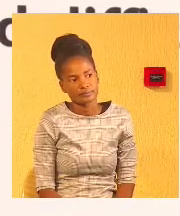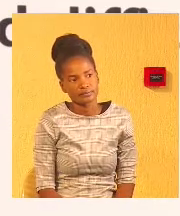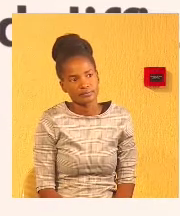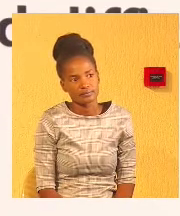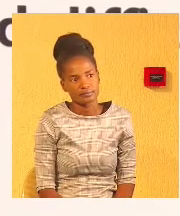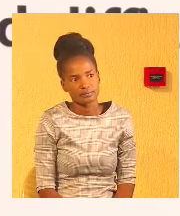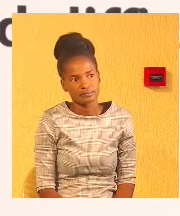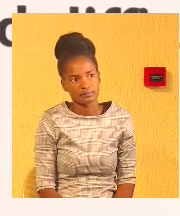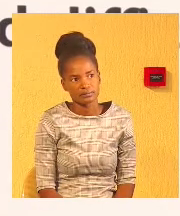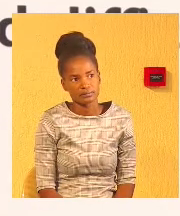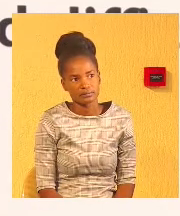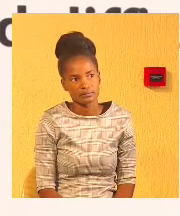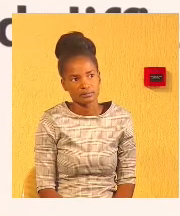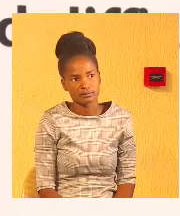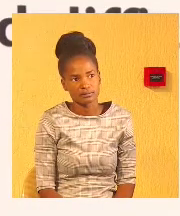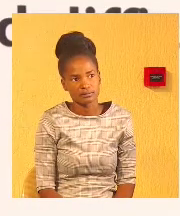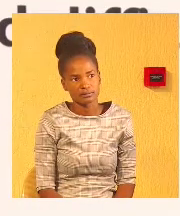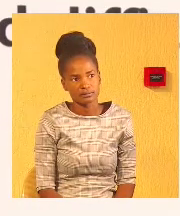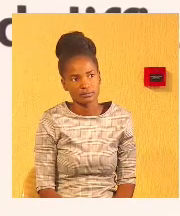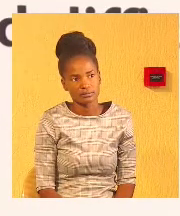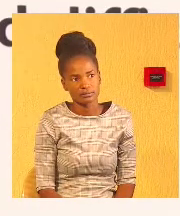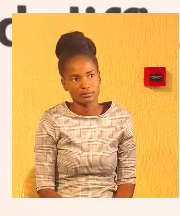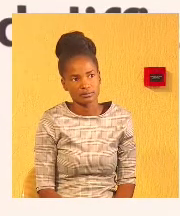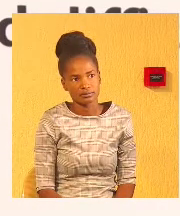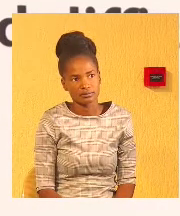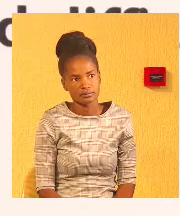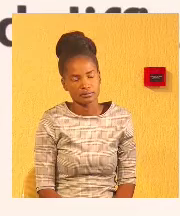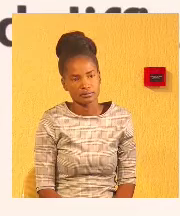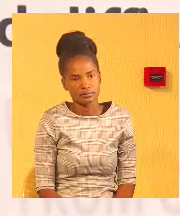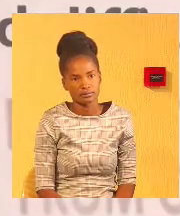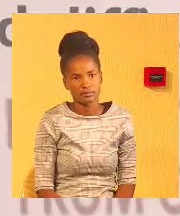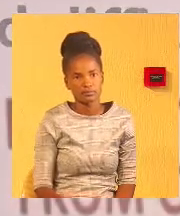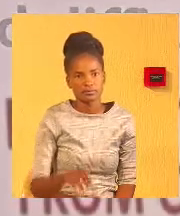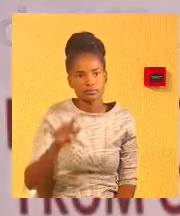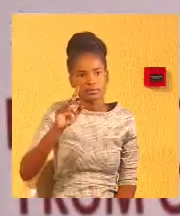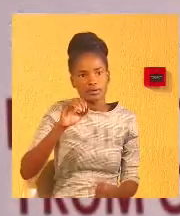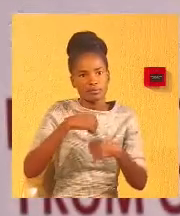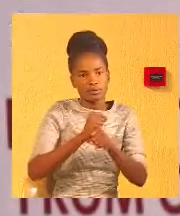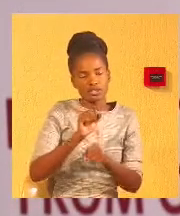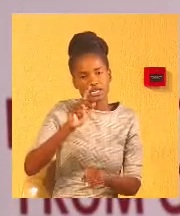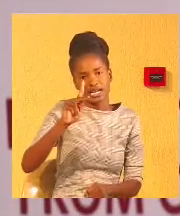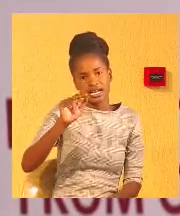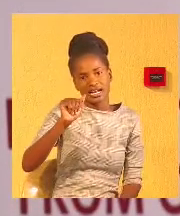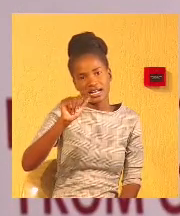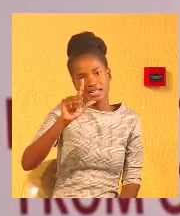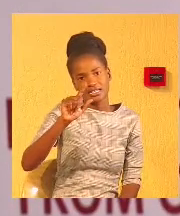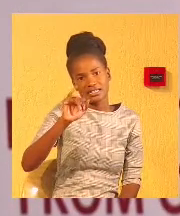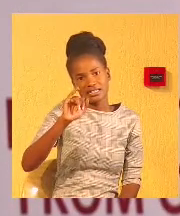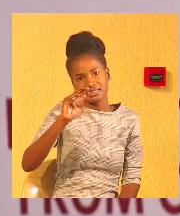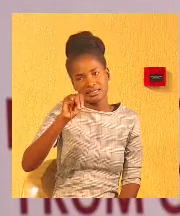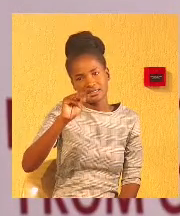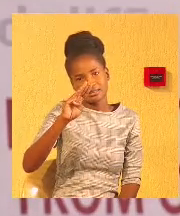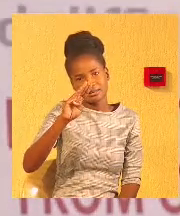There was the Kalimbeza question. Pardon? The question about the Kalimbeza project. Yes, but there was